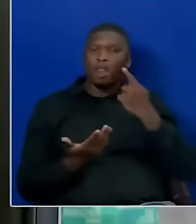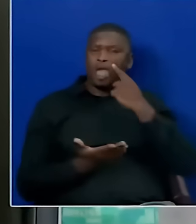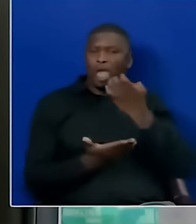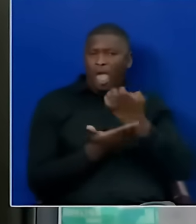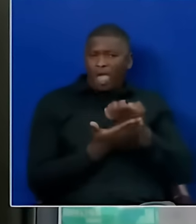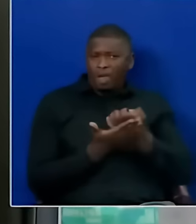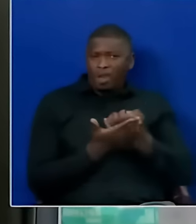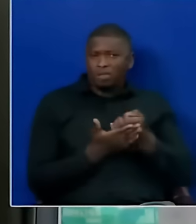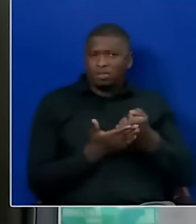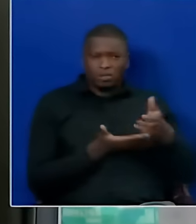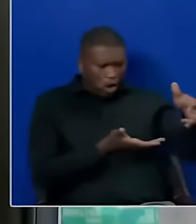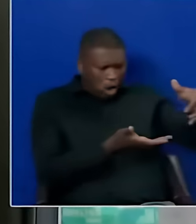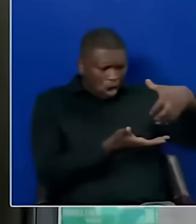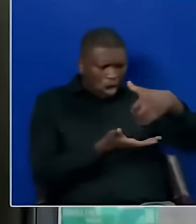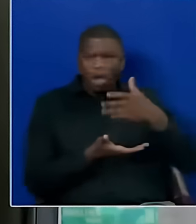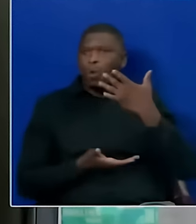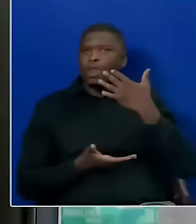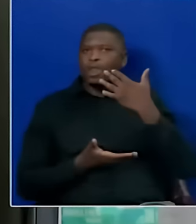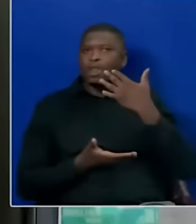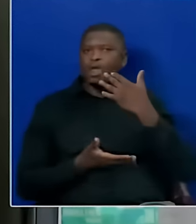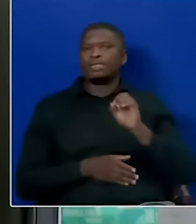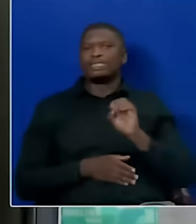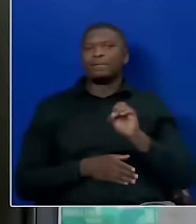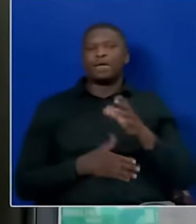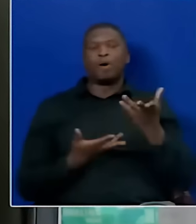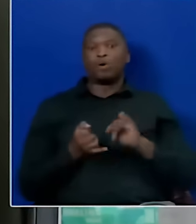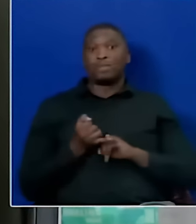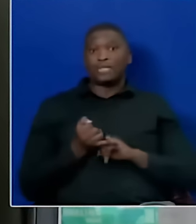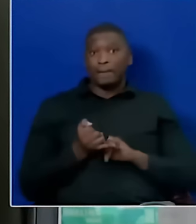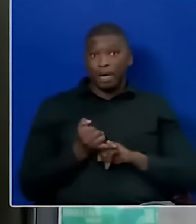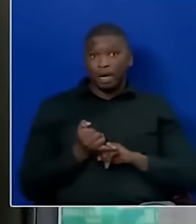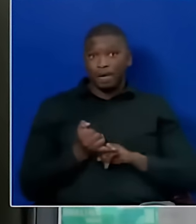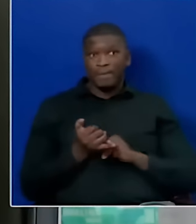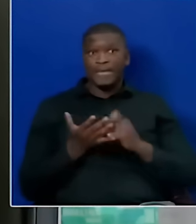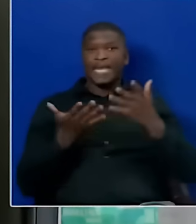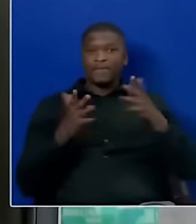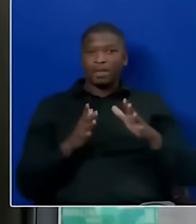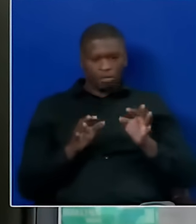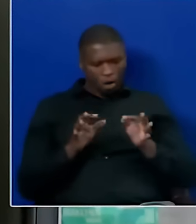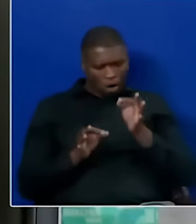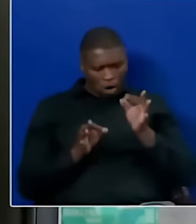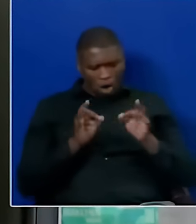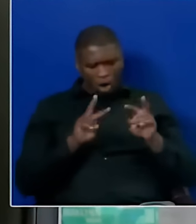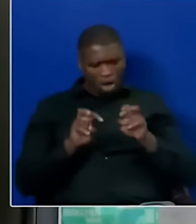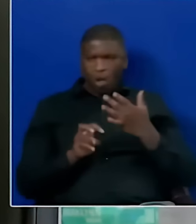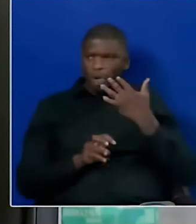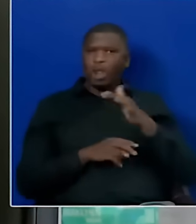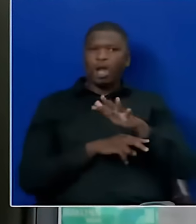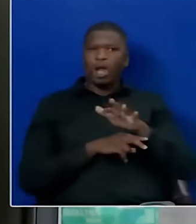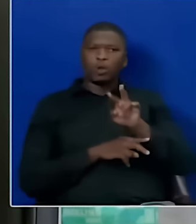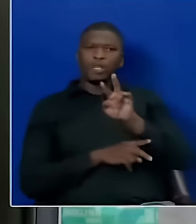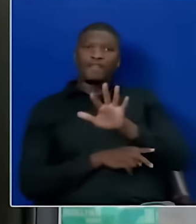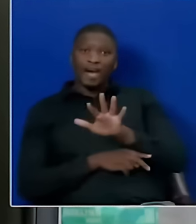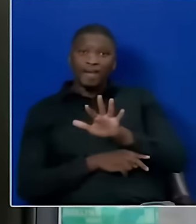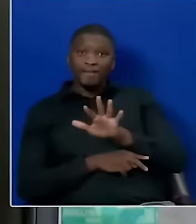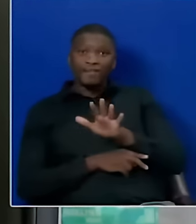in September and viewed around 2025 and only linked